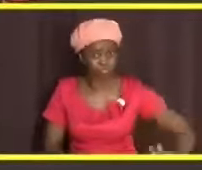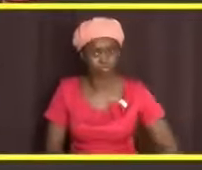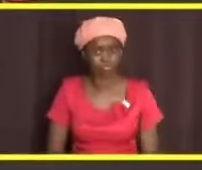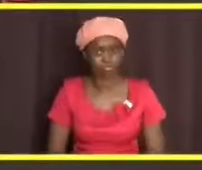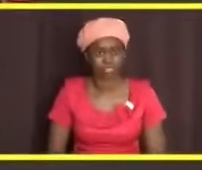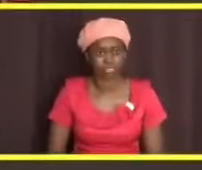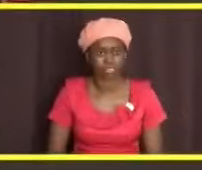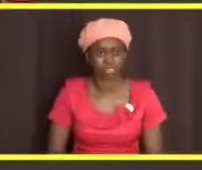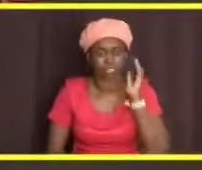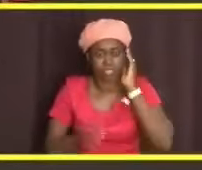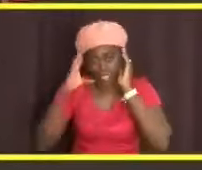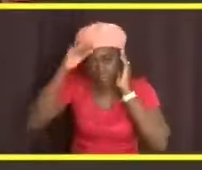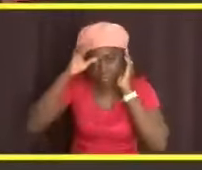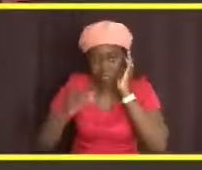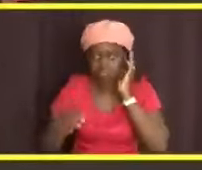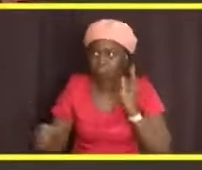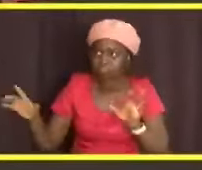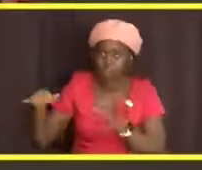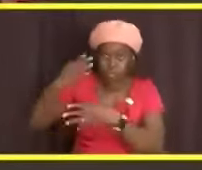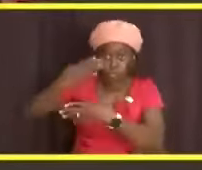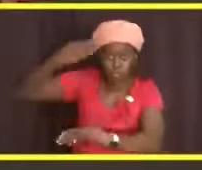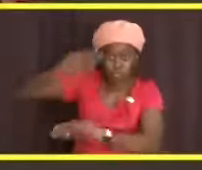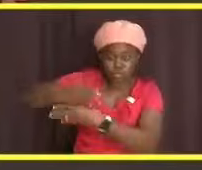boy locked the door and windows.